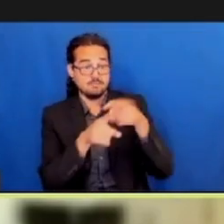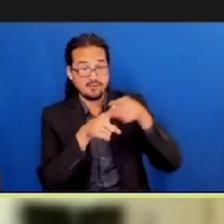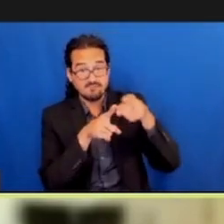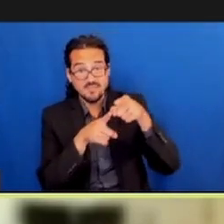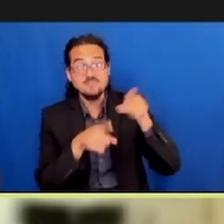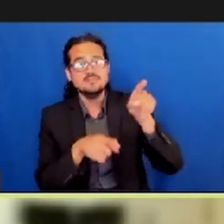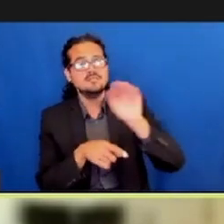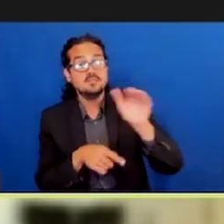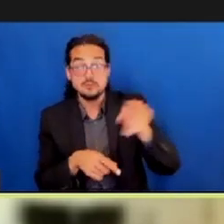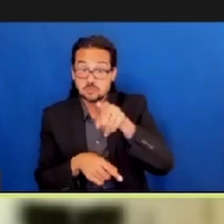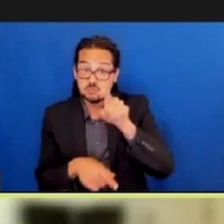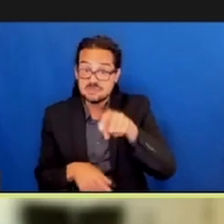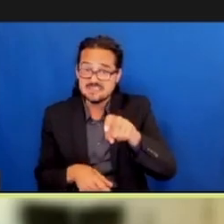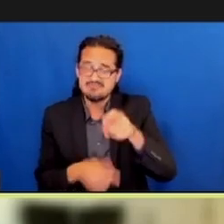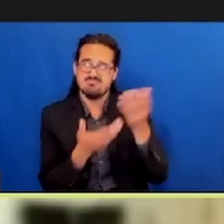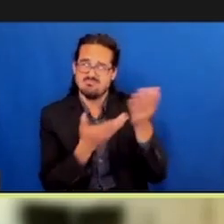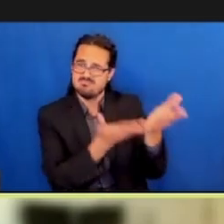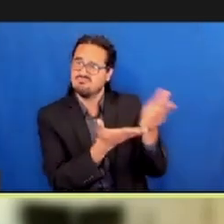please.